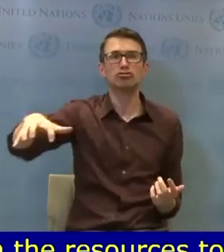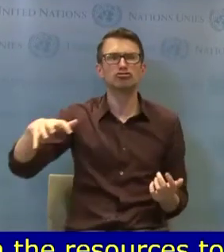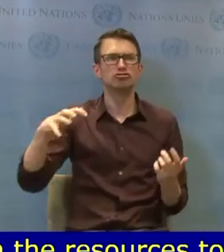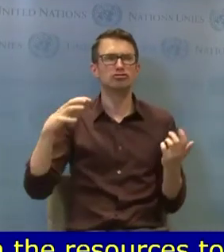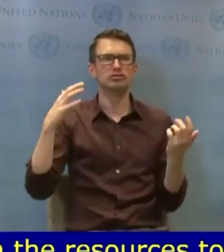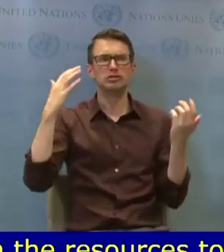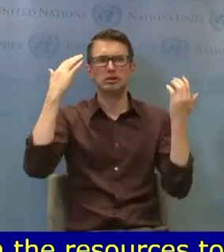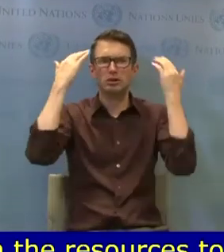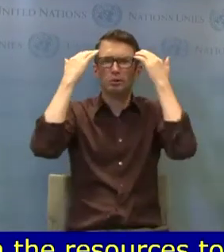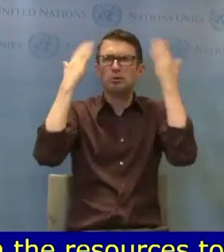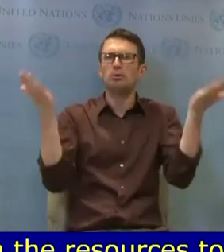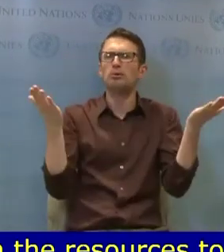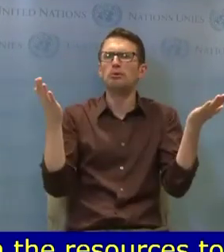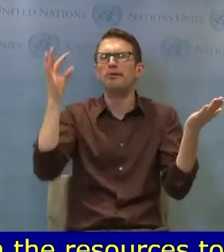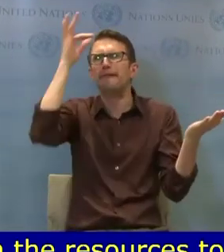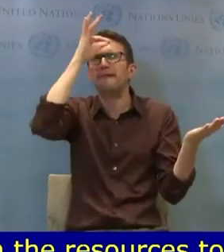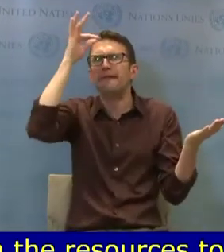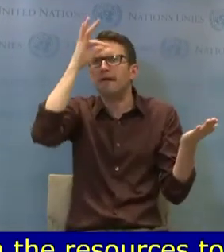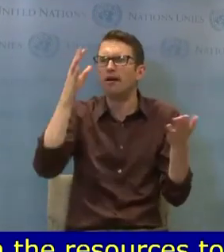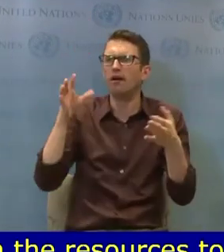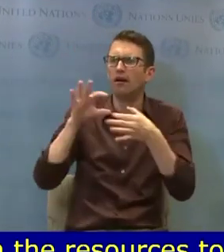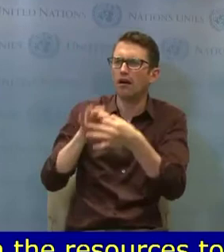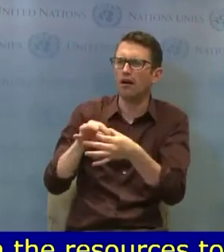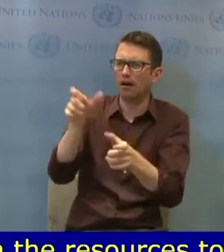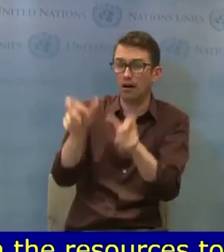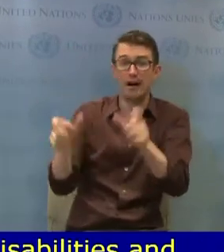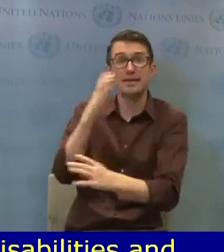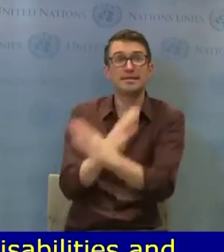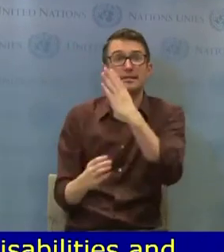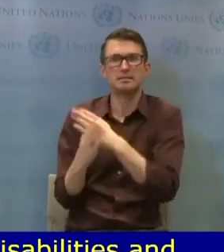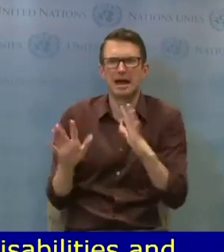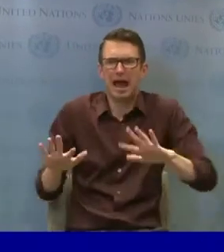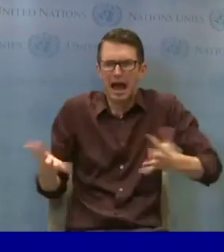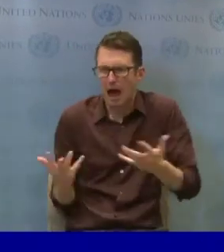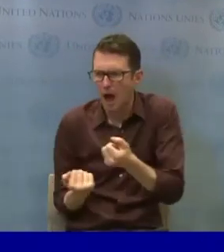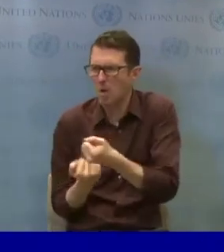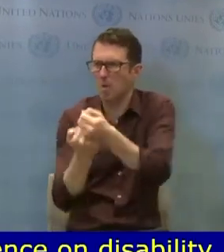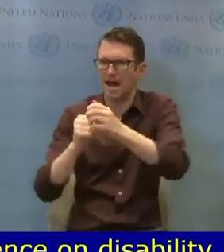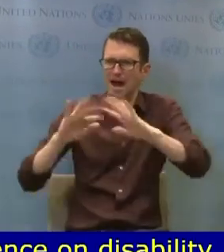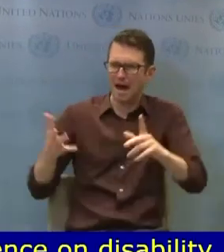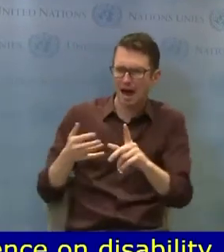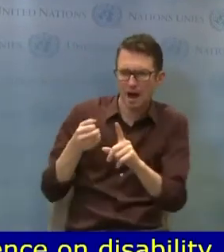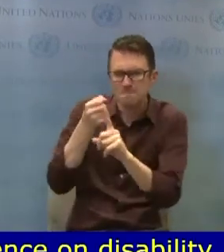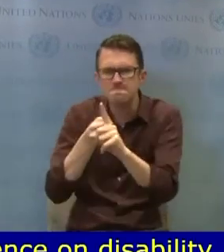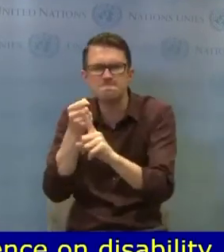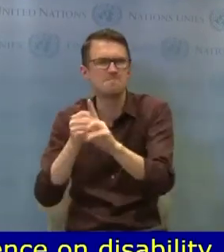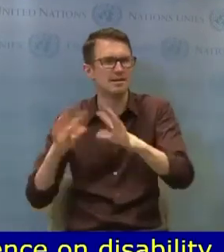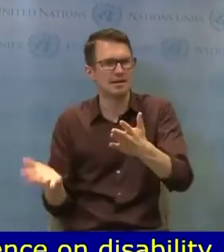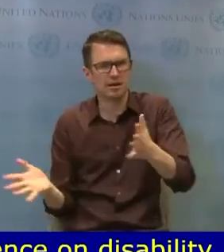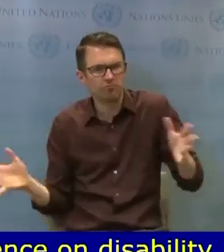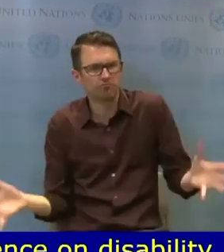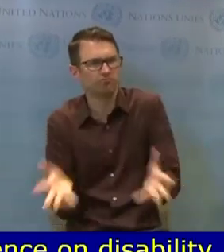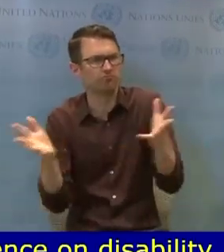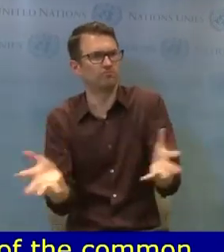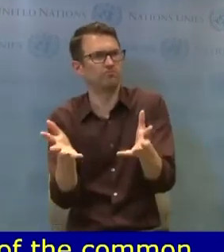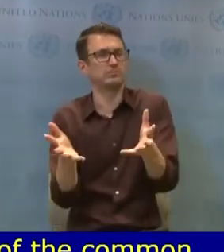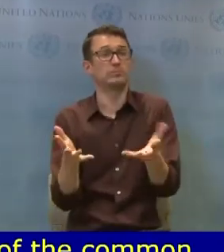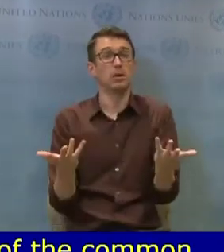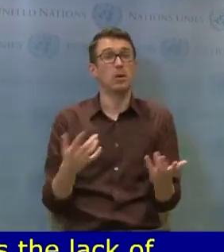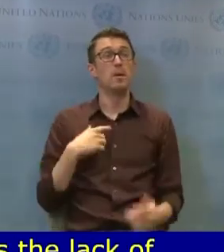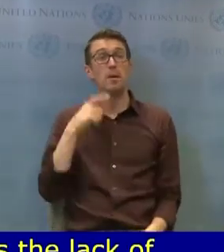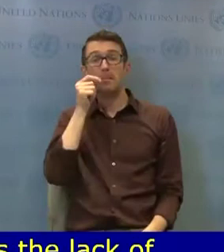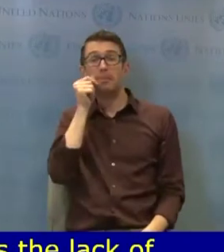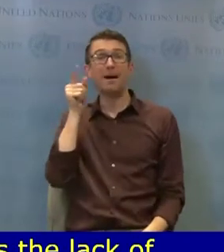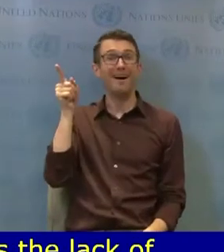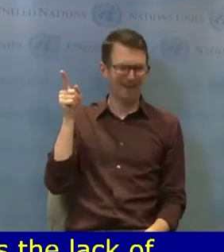ensure a successful IYDP, laying solid groundwork in both the legal and advocacy channels, leading eventually to the